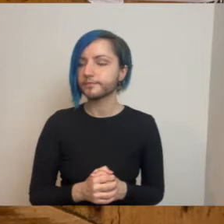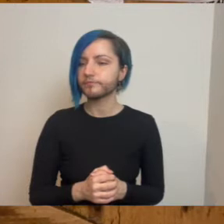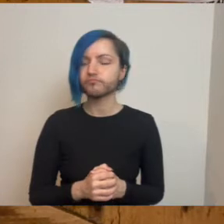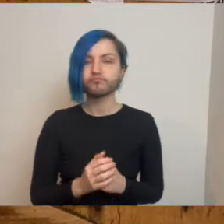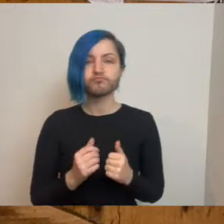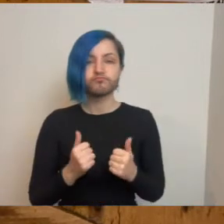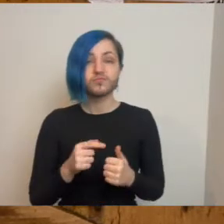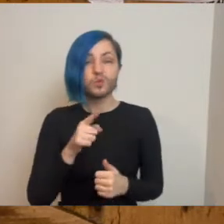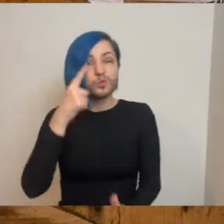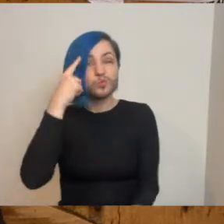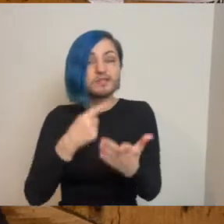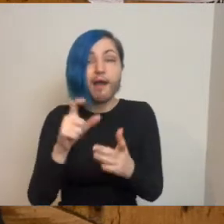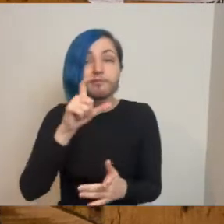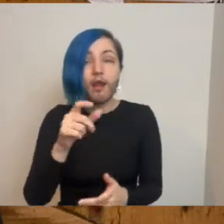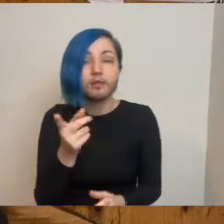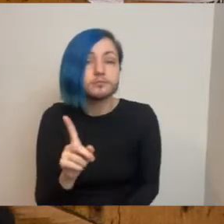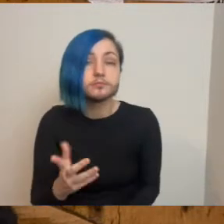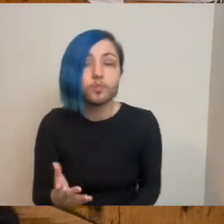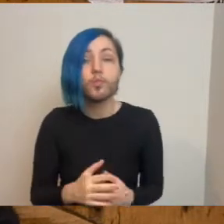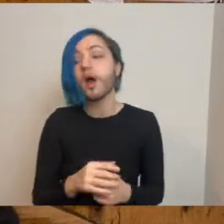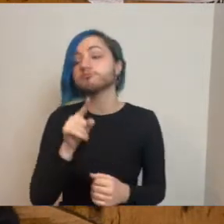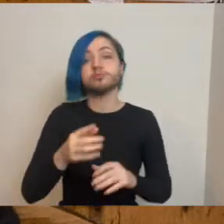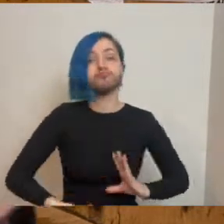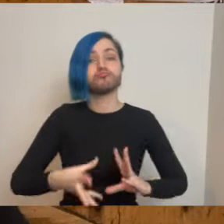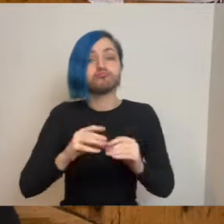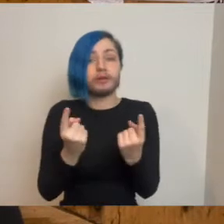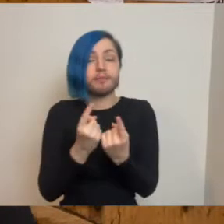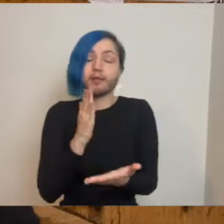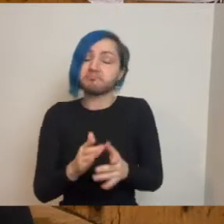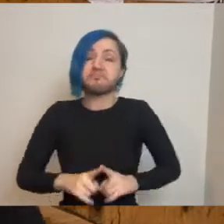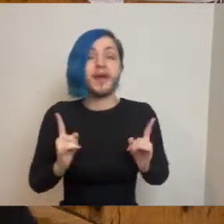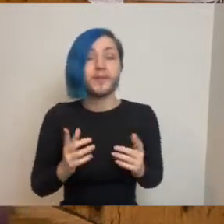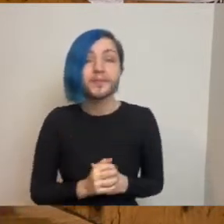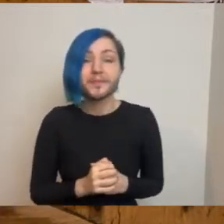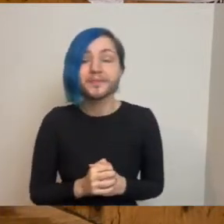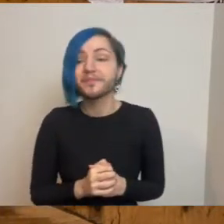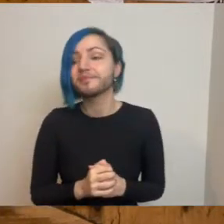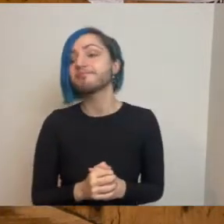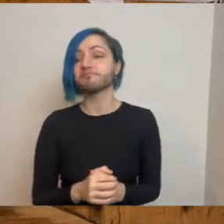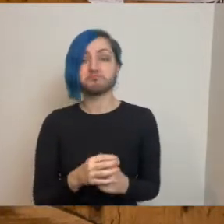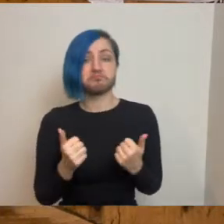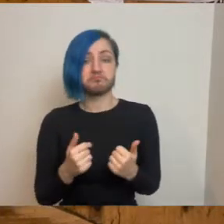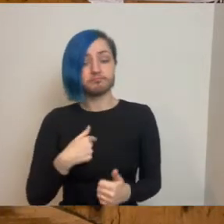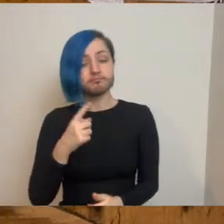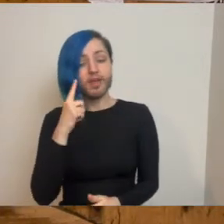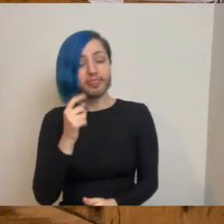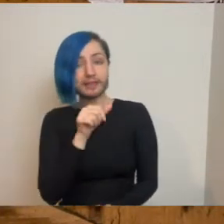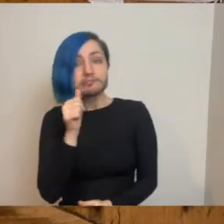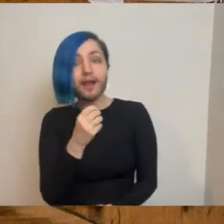You decide on what the colors are, and you come up with something completely different. So I think that looks actually quite